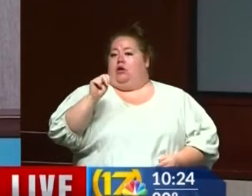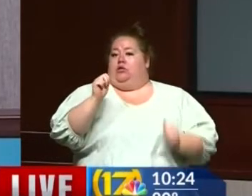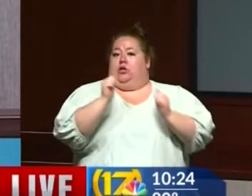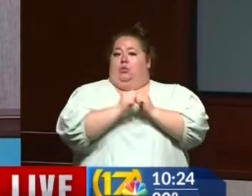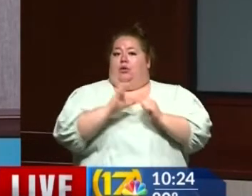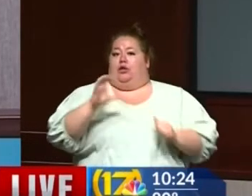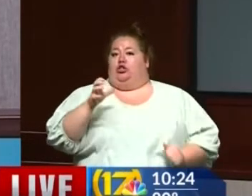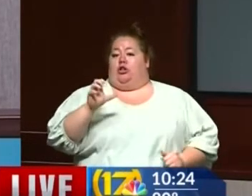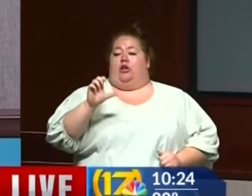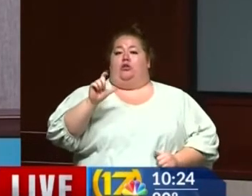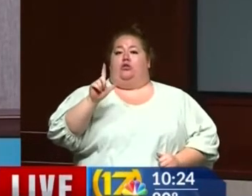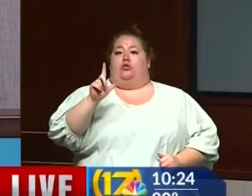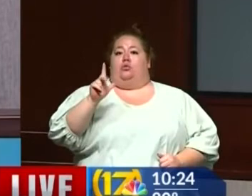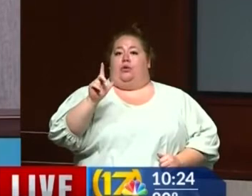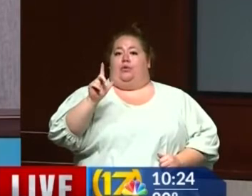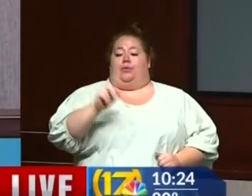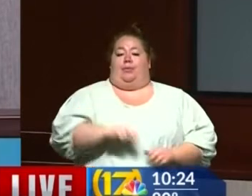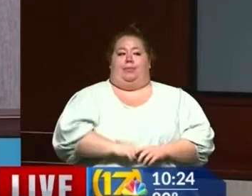have any questions?